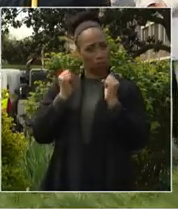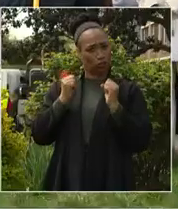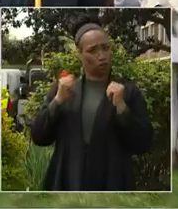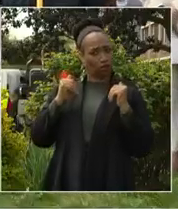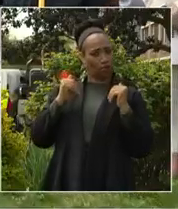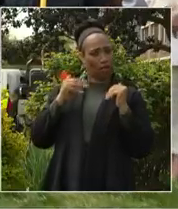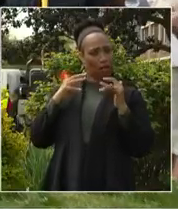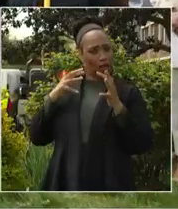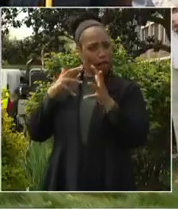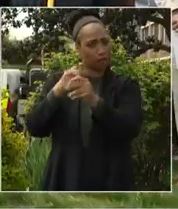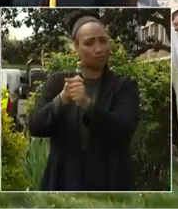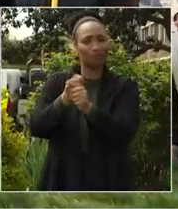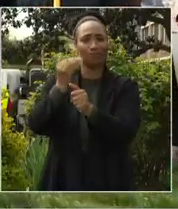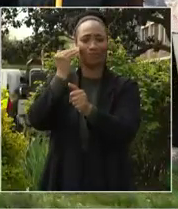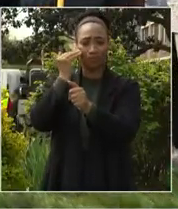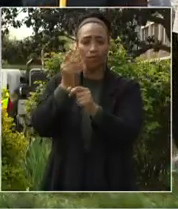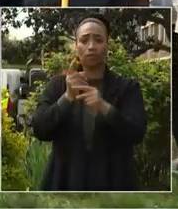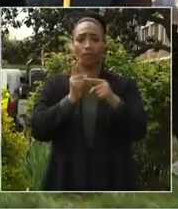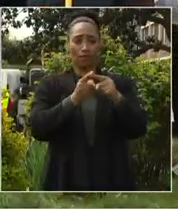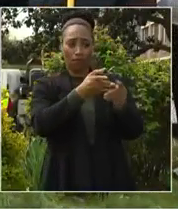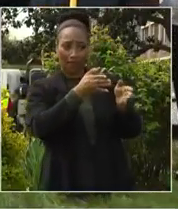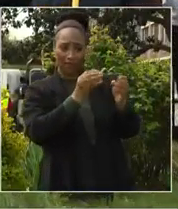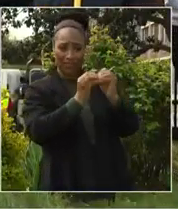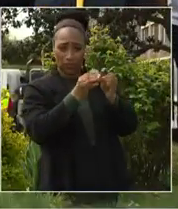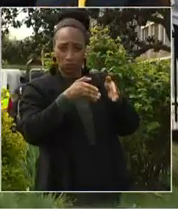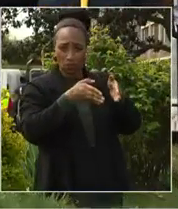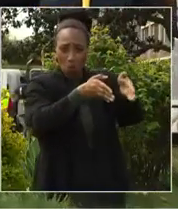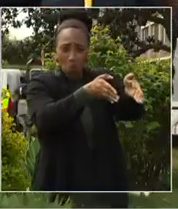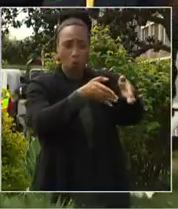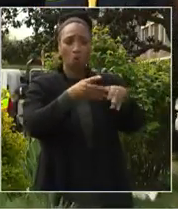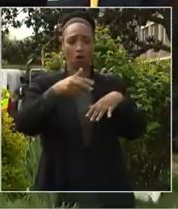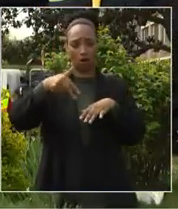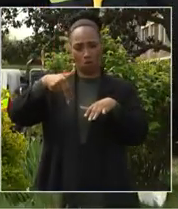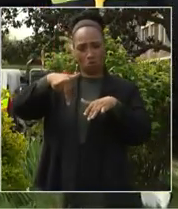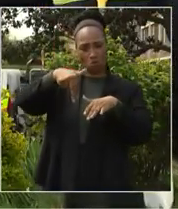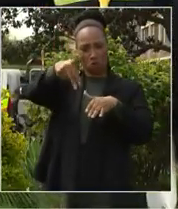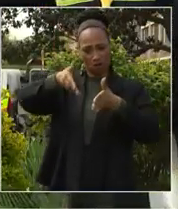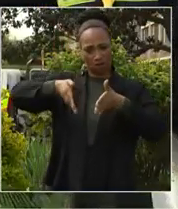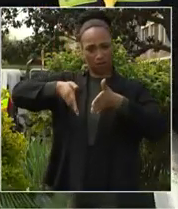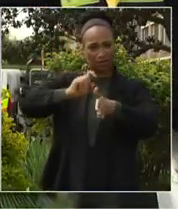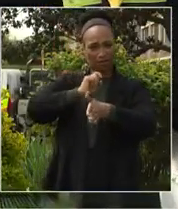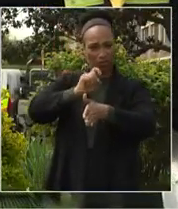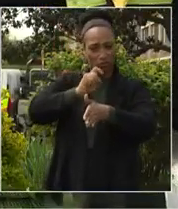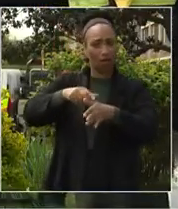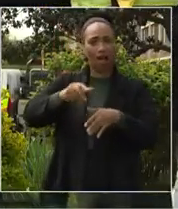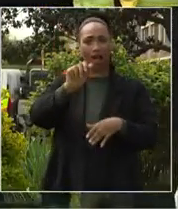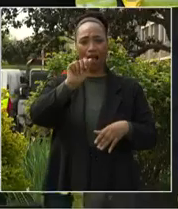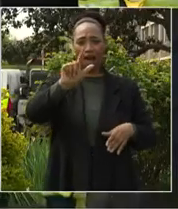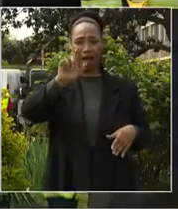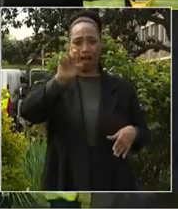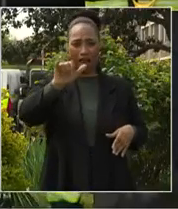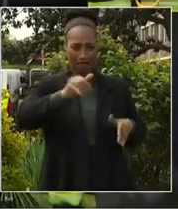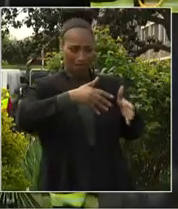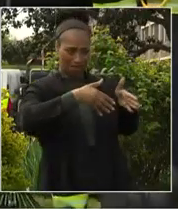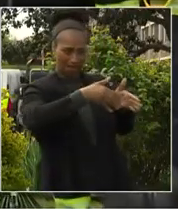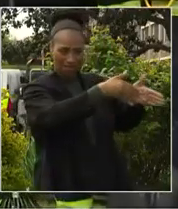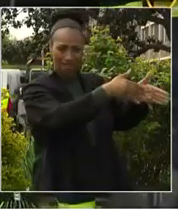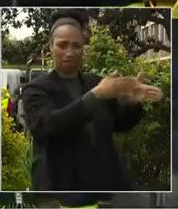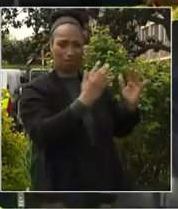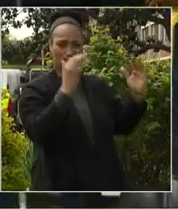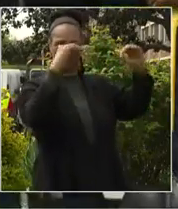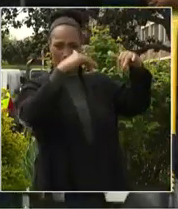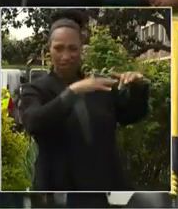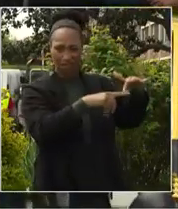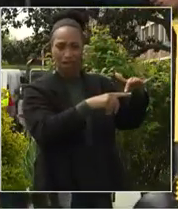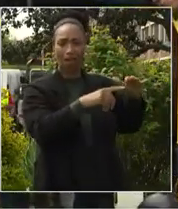roads, sidewalks, and alleys. And we have this little chart that shows if the road is not in good repair, it's red.